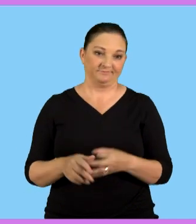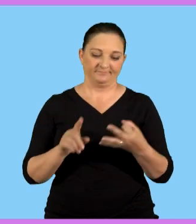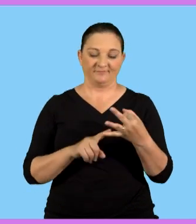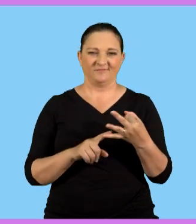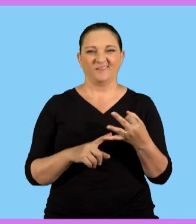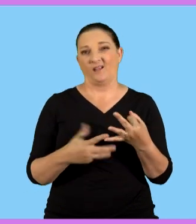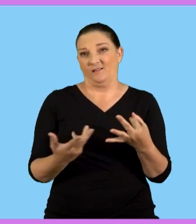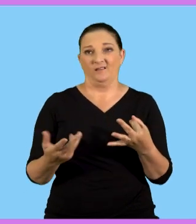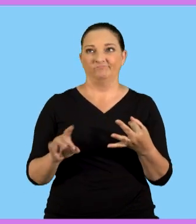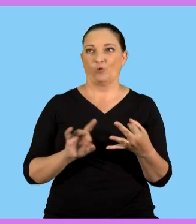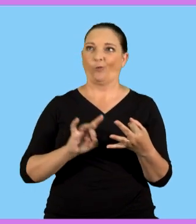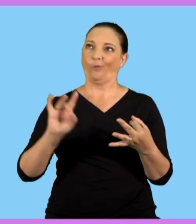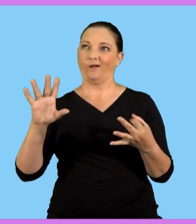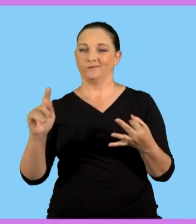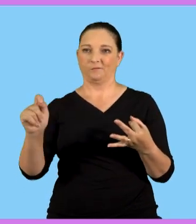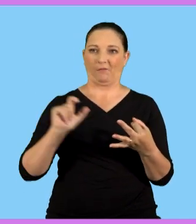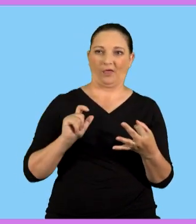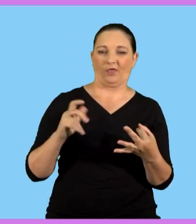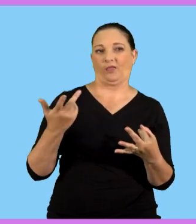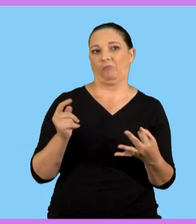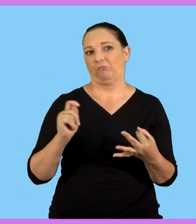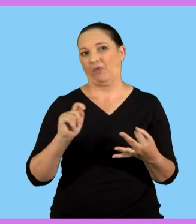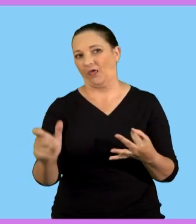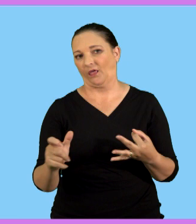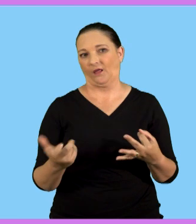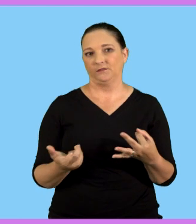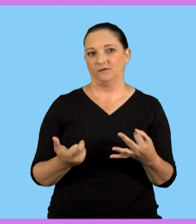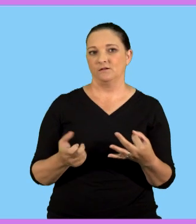and occasional expense, paid infrequently.